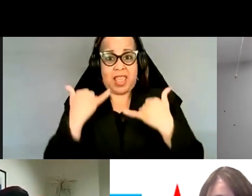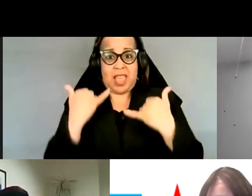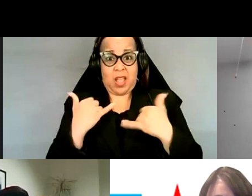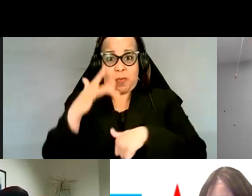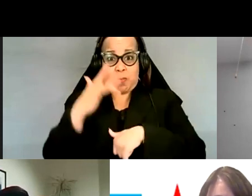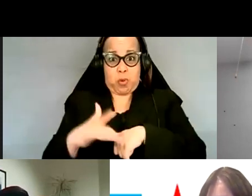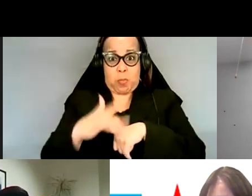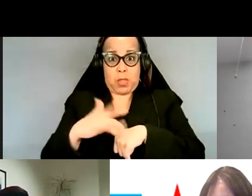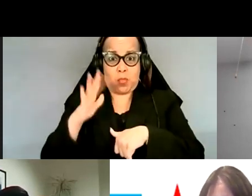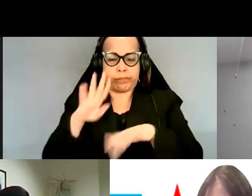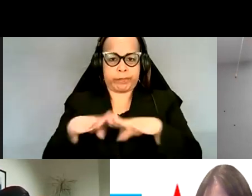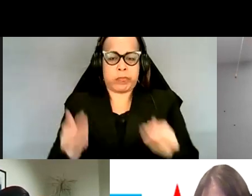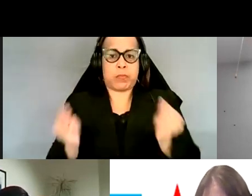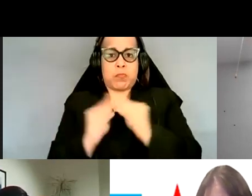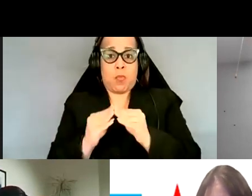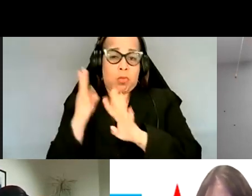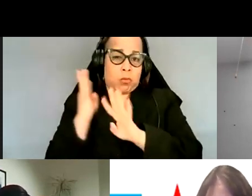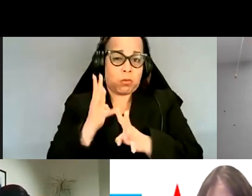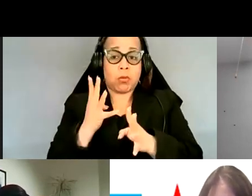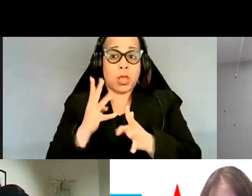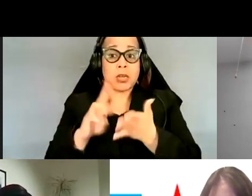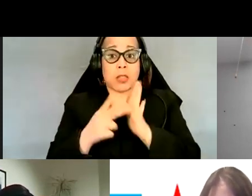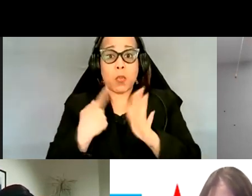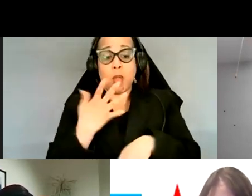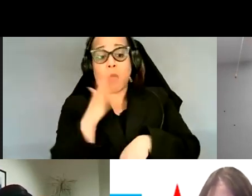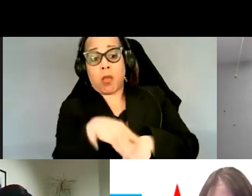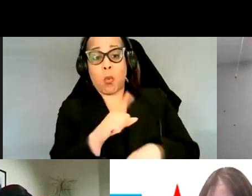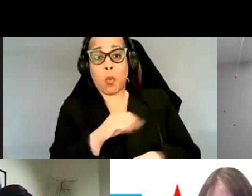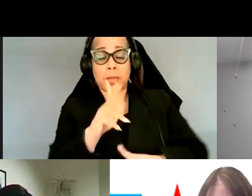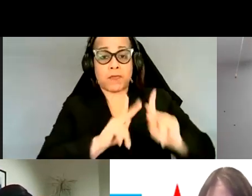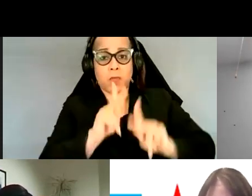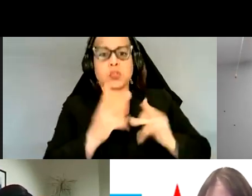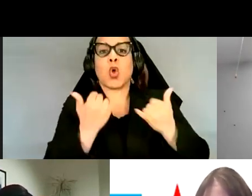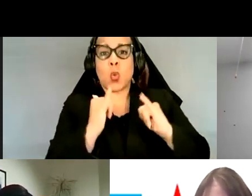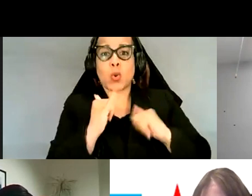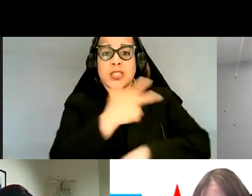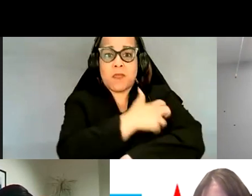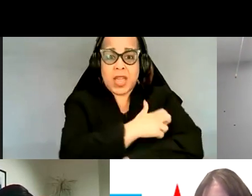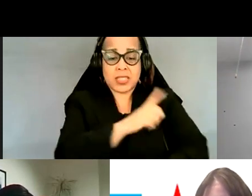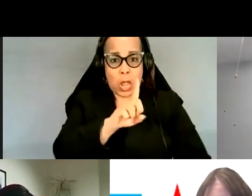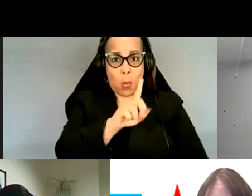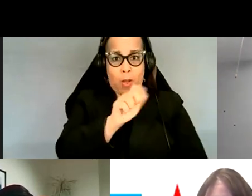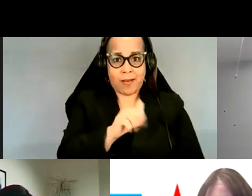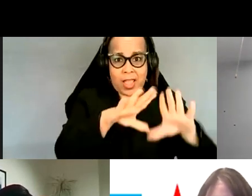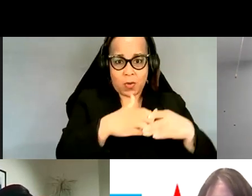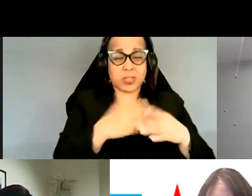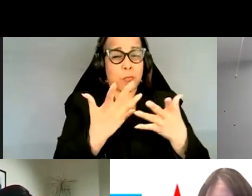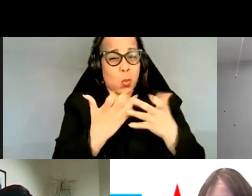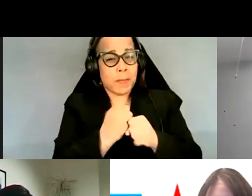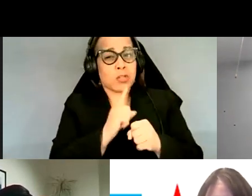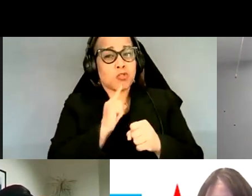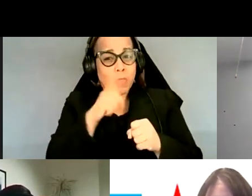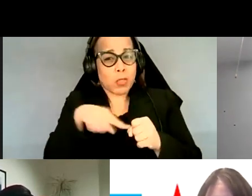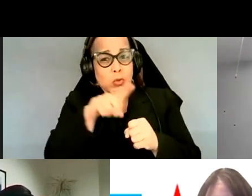March 29th. That doesn't mean we're forgetting about our 1B folks. We're still vaccinating 1A folks, but we do just want to make sure